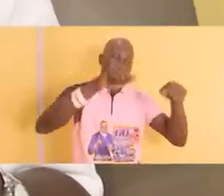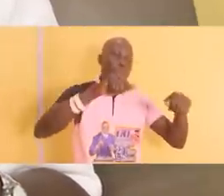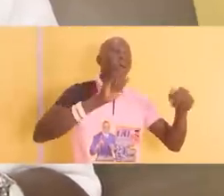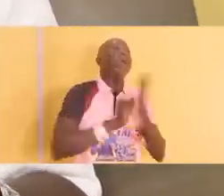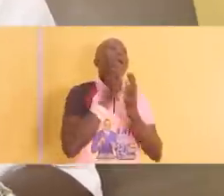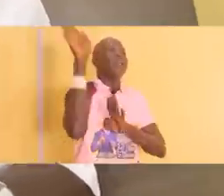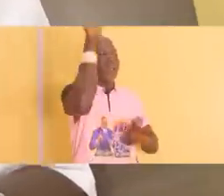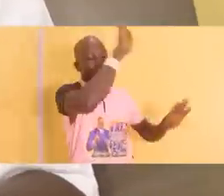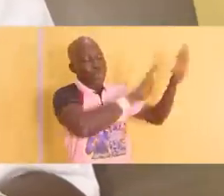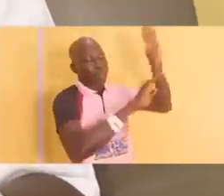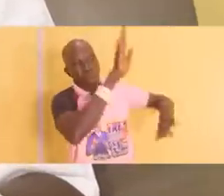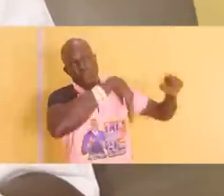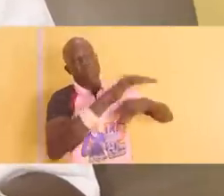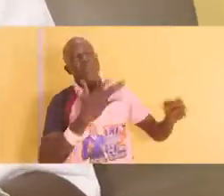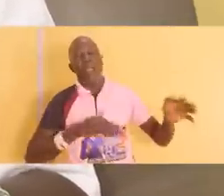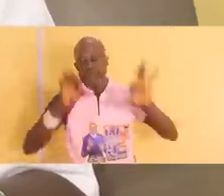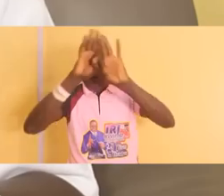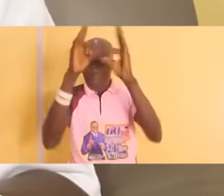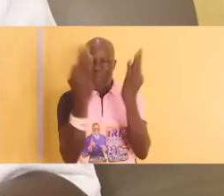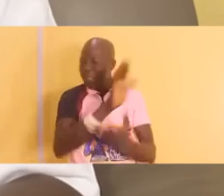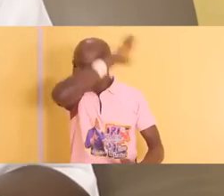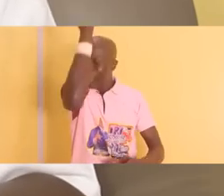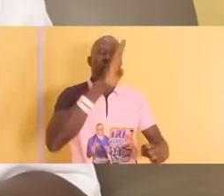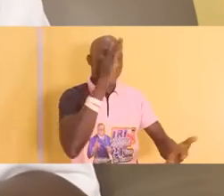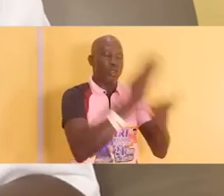unstoppable. The battle of my father's house.